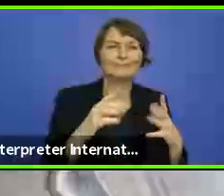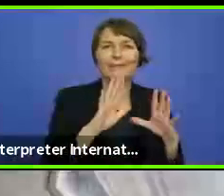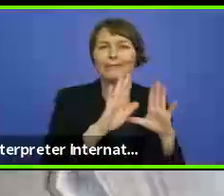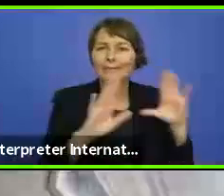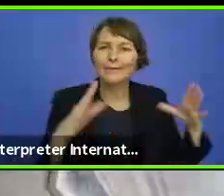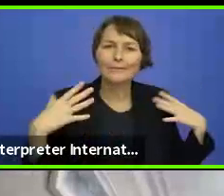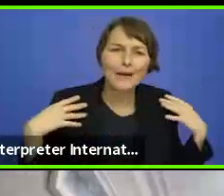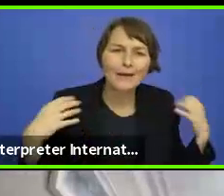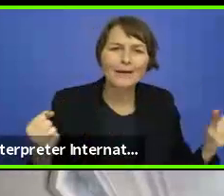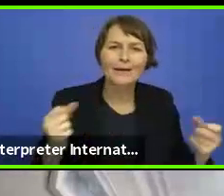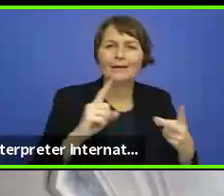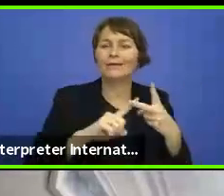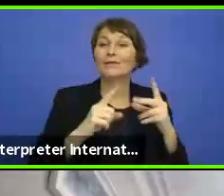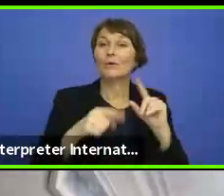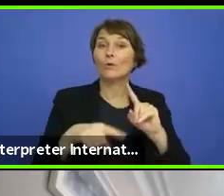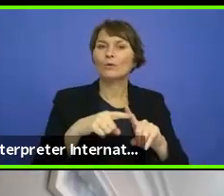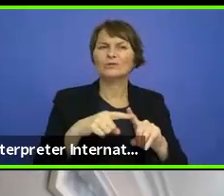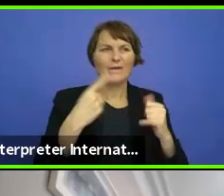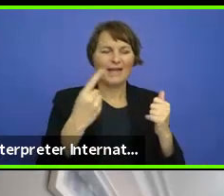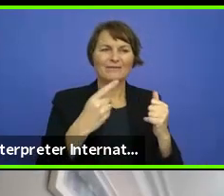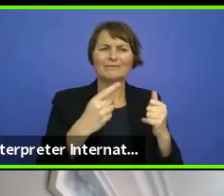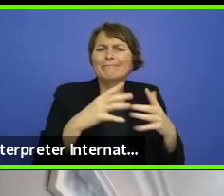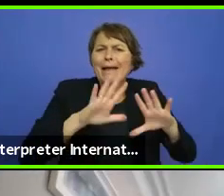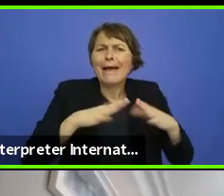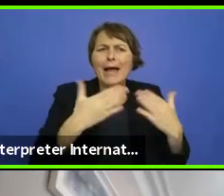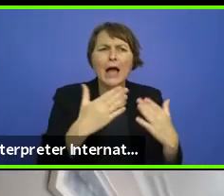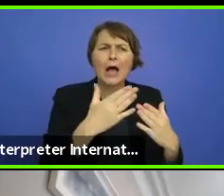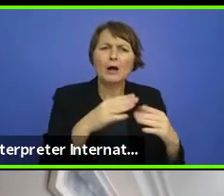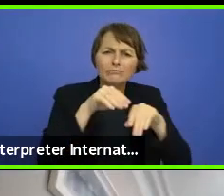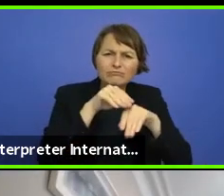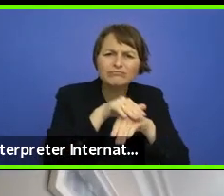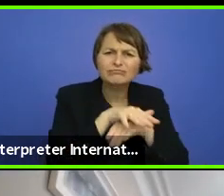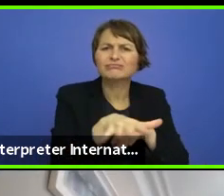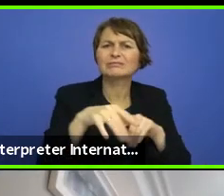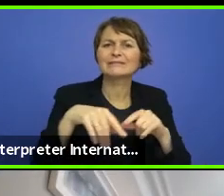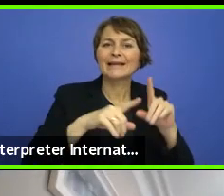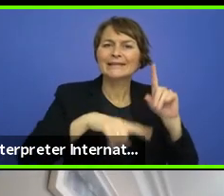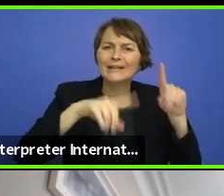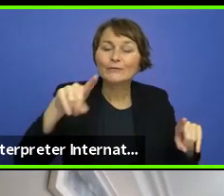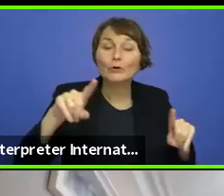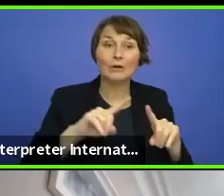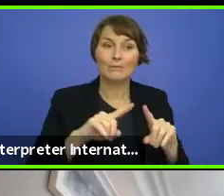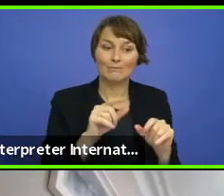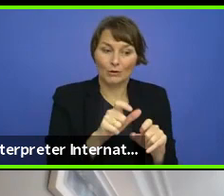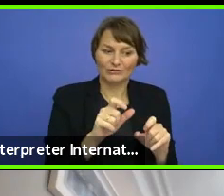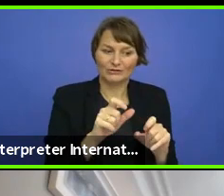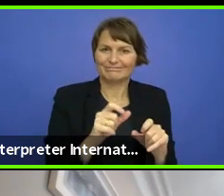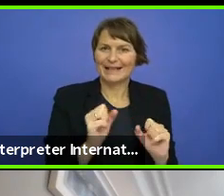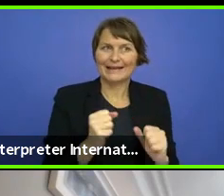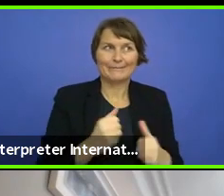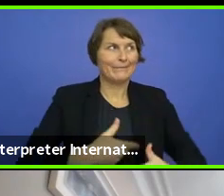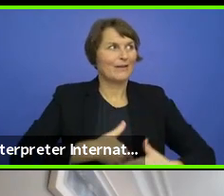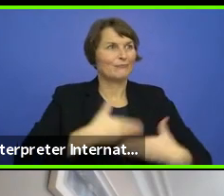the art and in the workforce, and also on the livelihood of many people, of